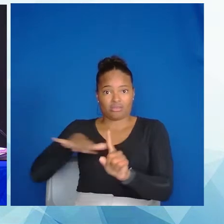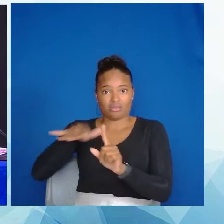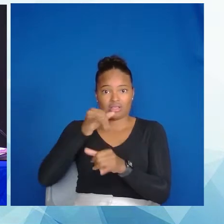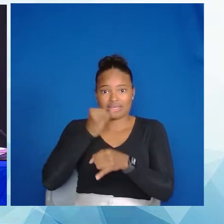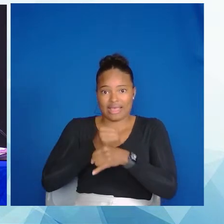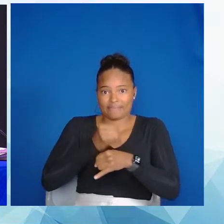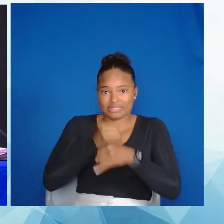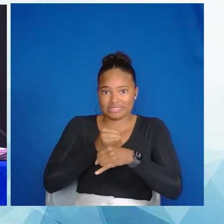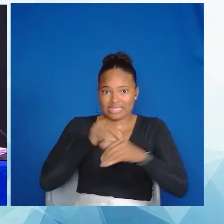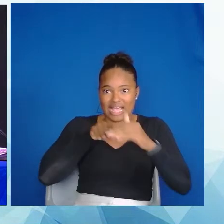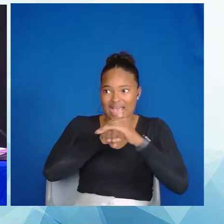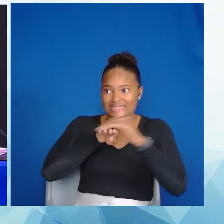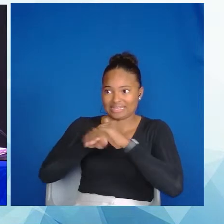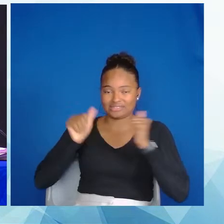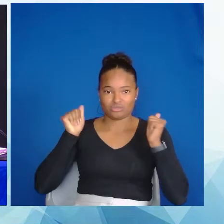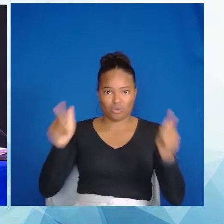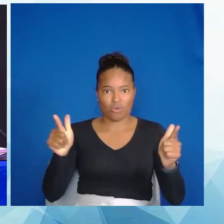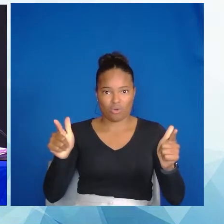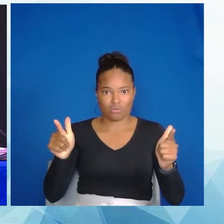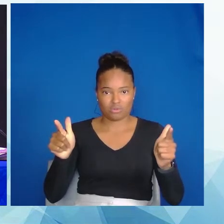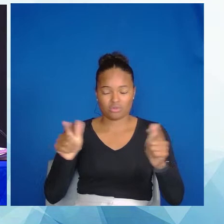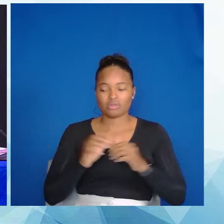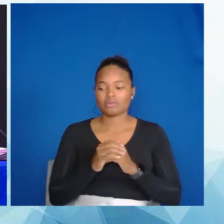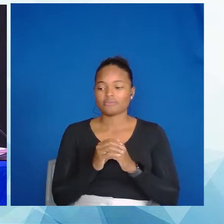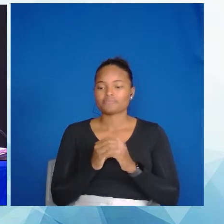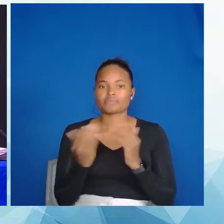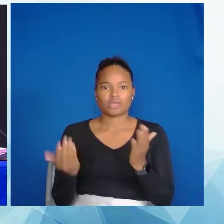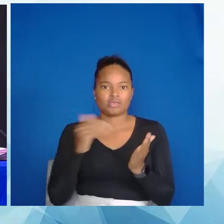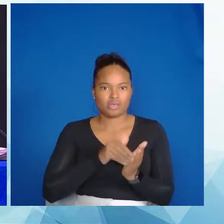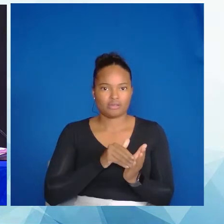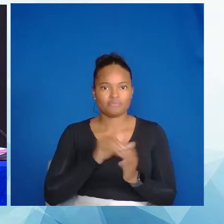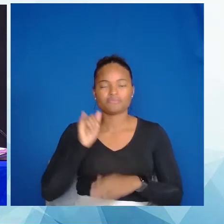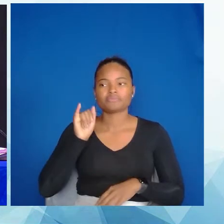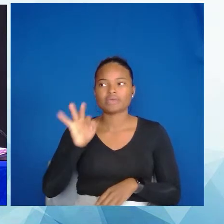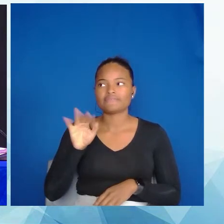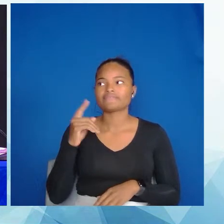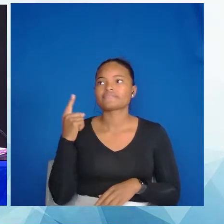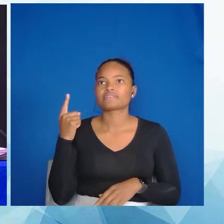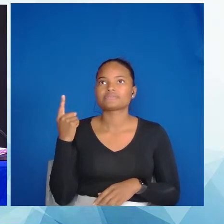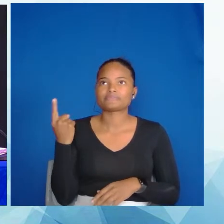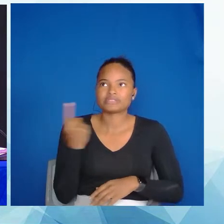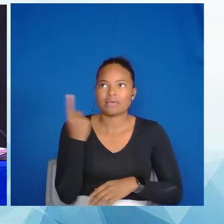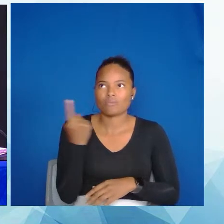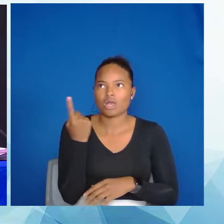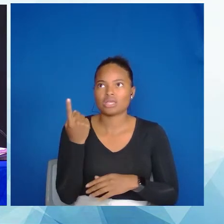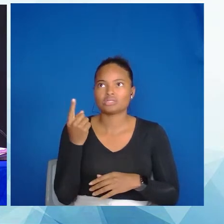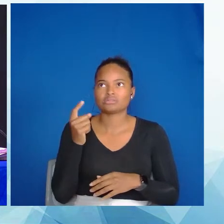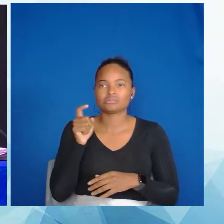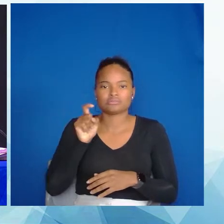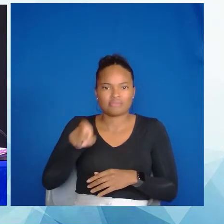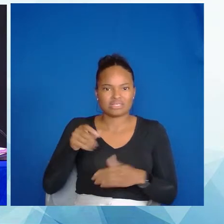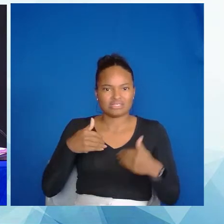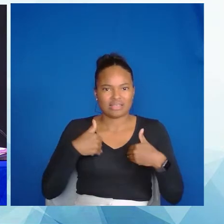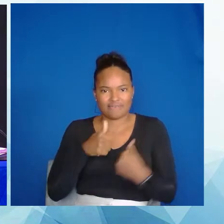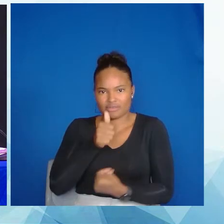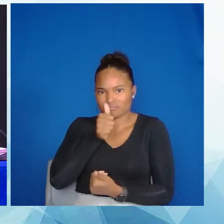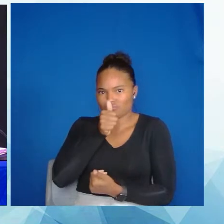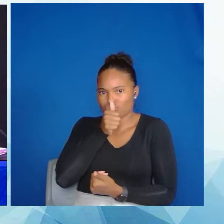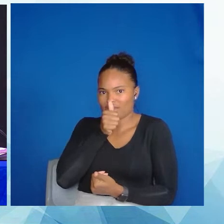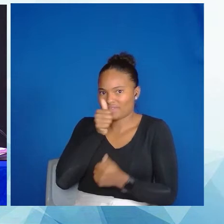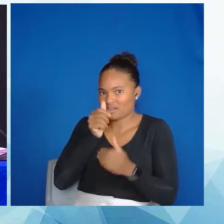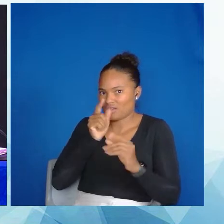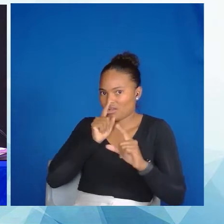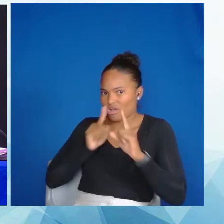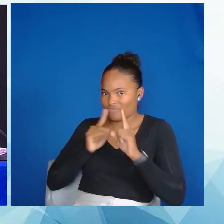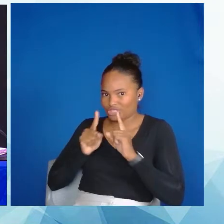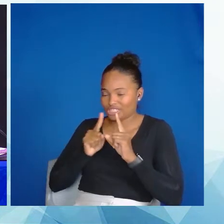So again, if someone is needing to have a private conversation, instead of putting